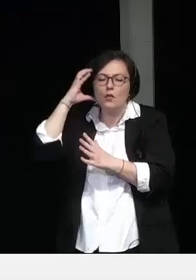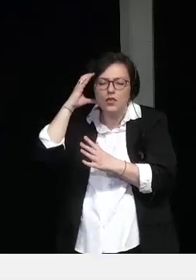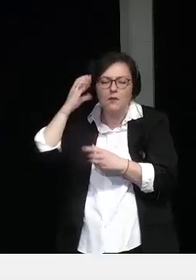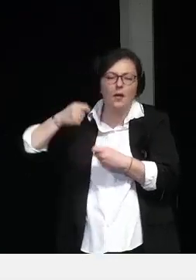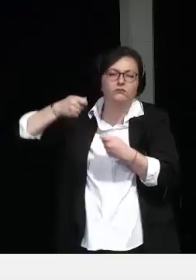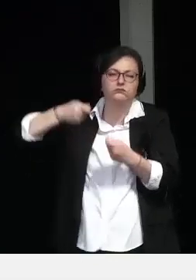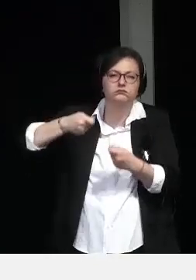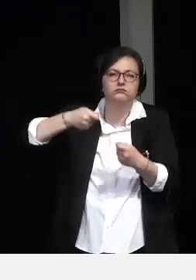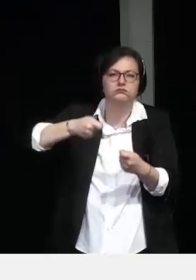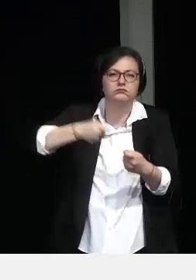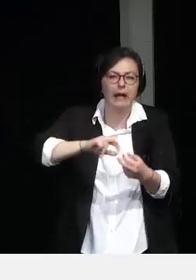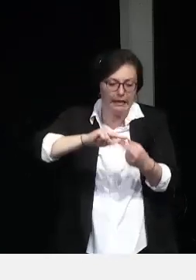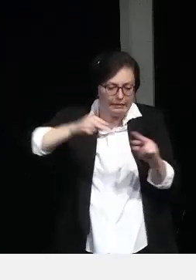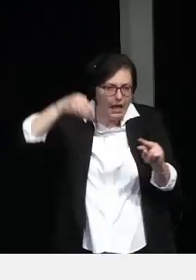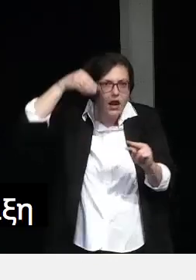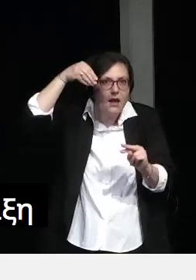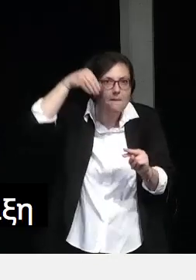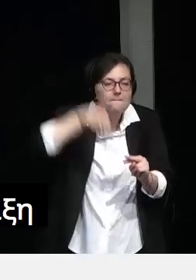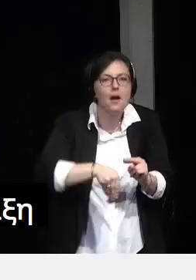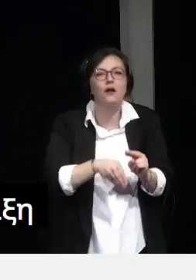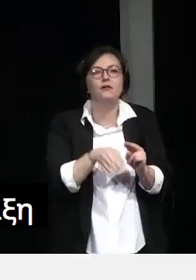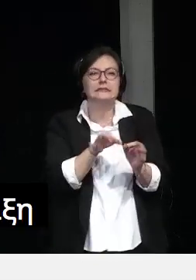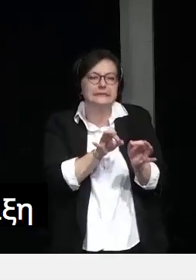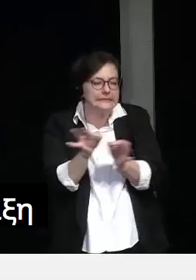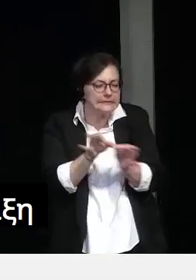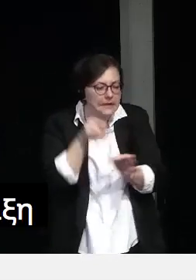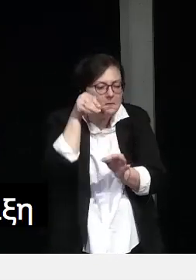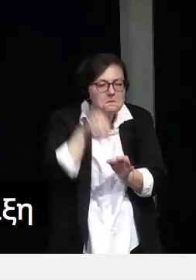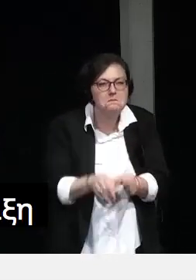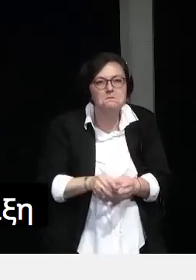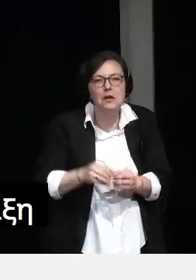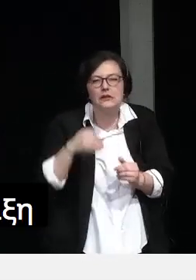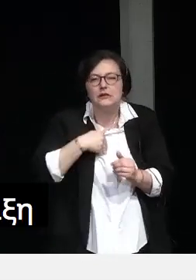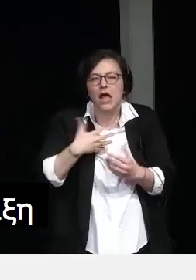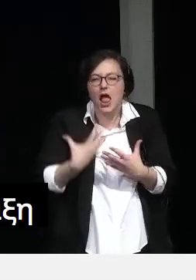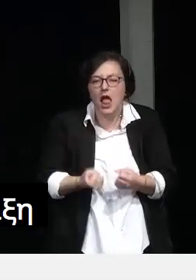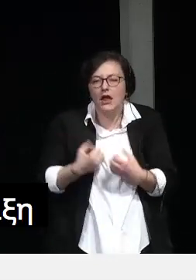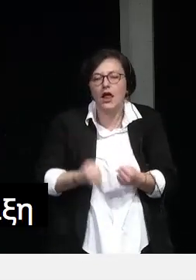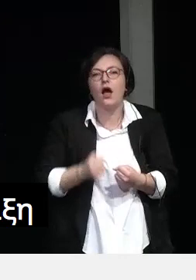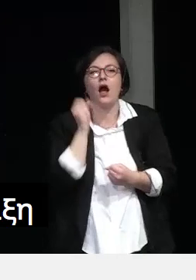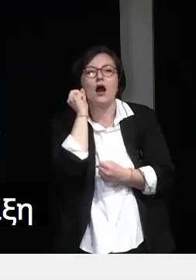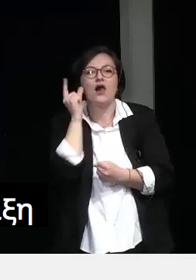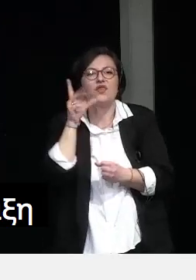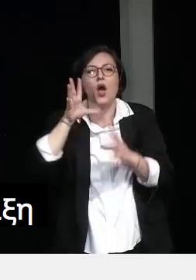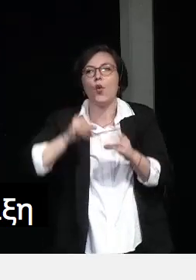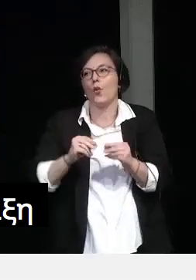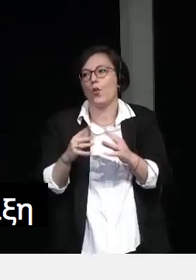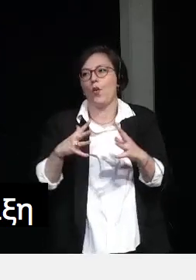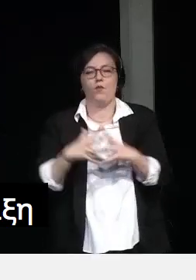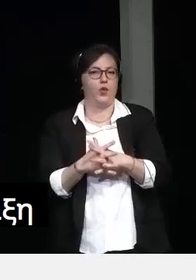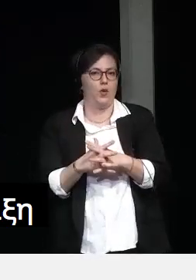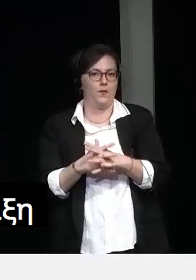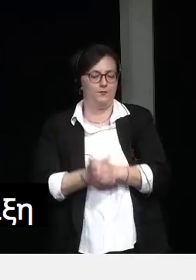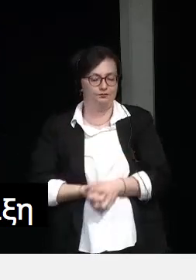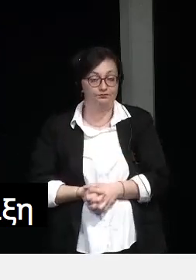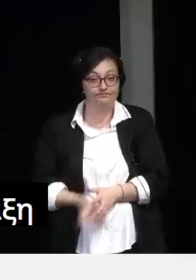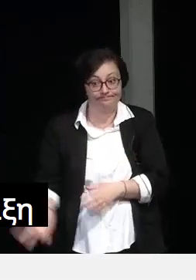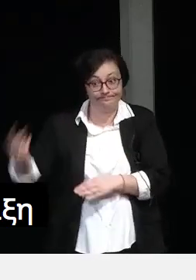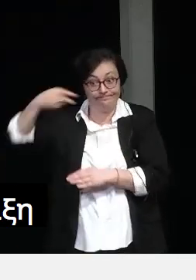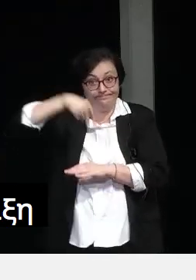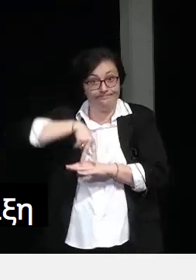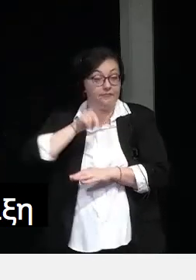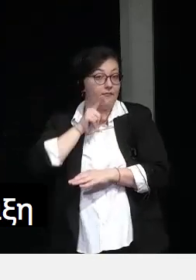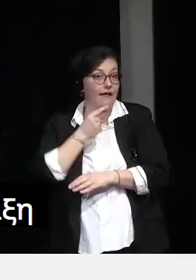I just had one very short thing. Sometimes the offender does not mean